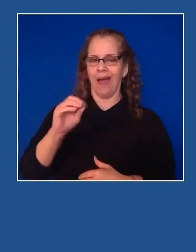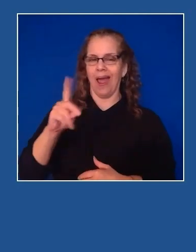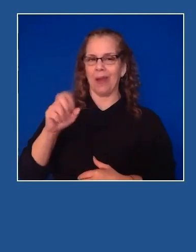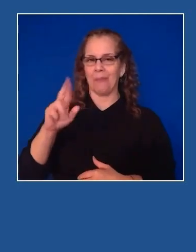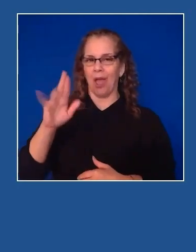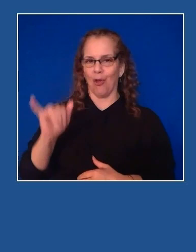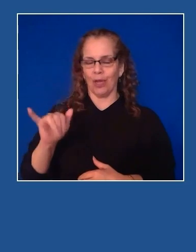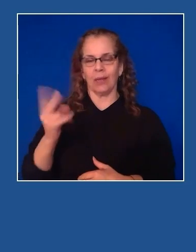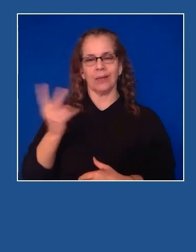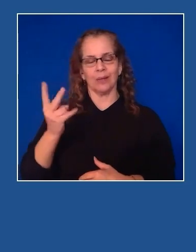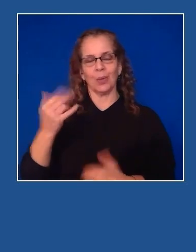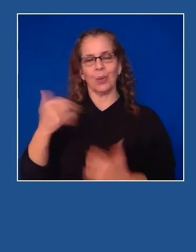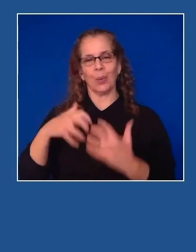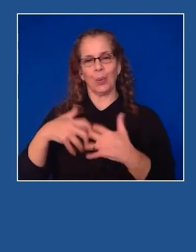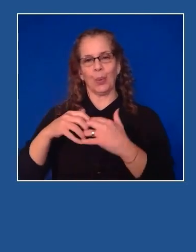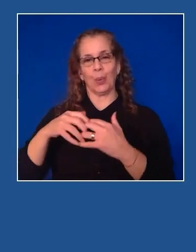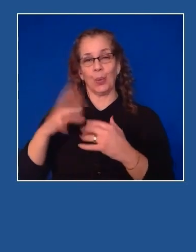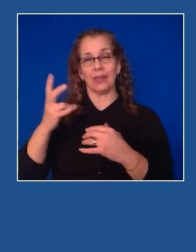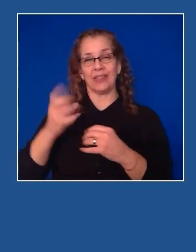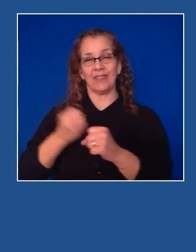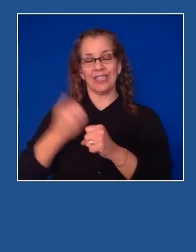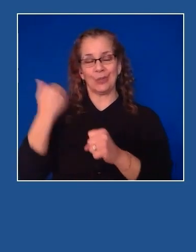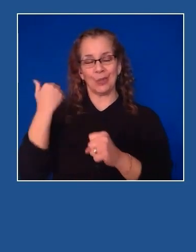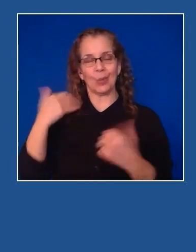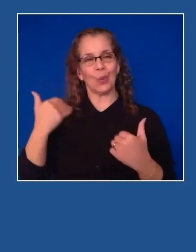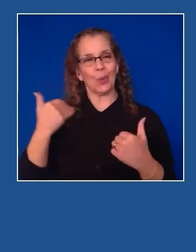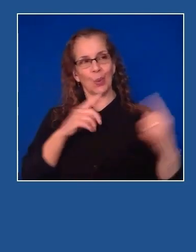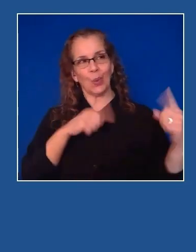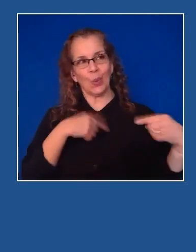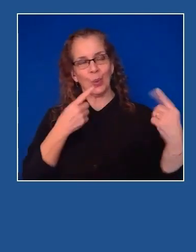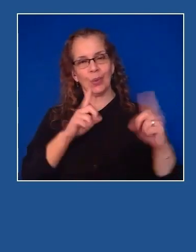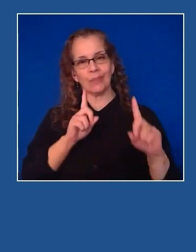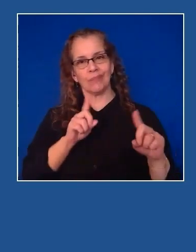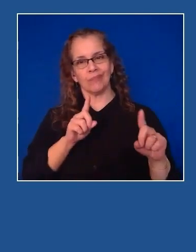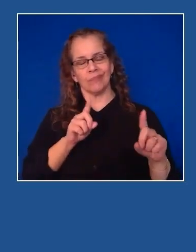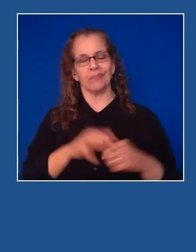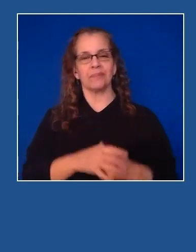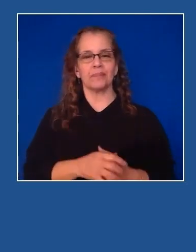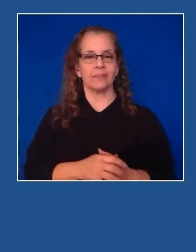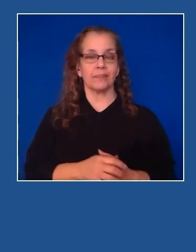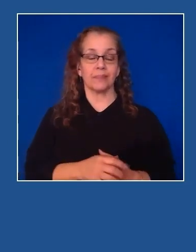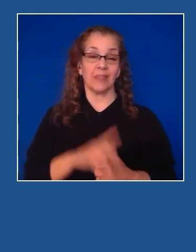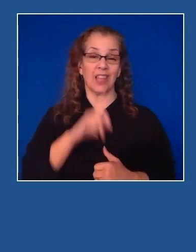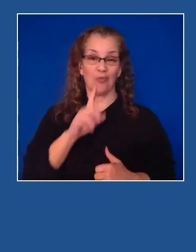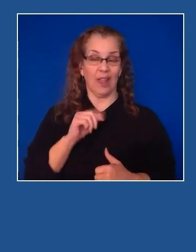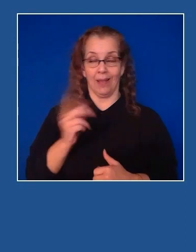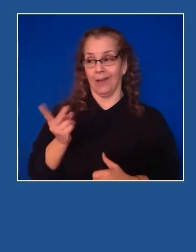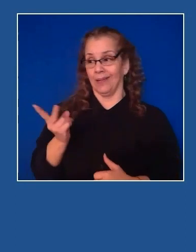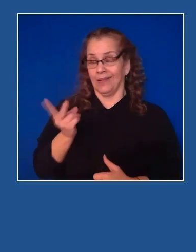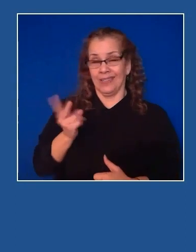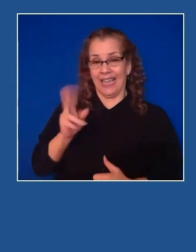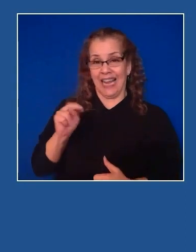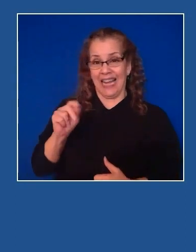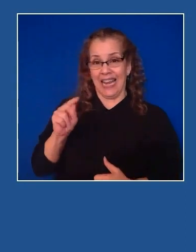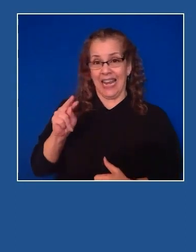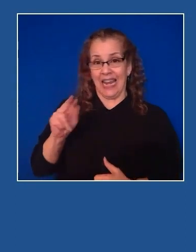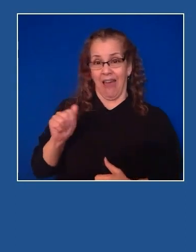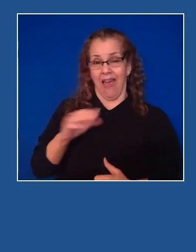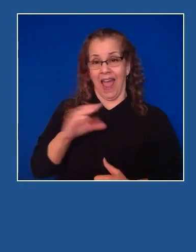time over the last 17 years. So indeed, it's a hard act to follow Nina and